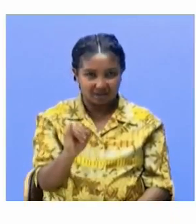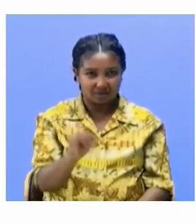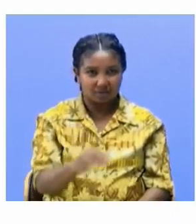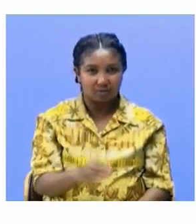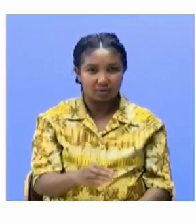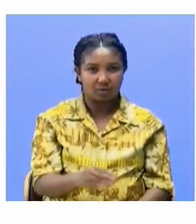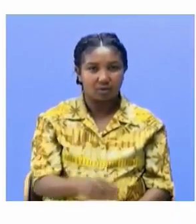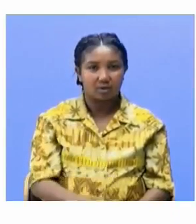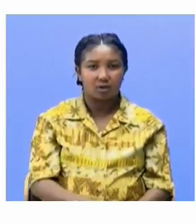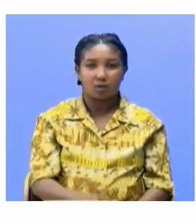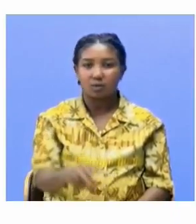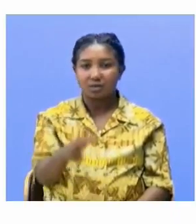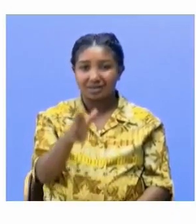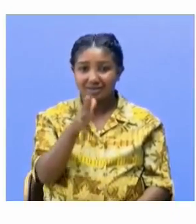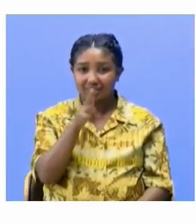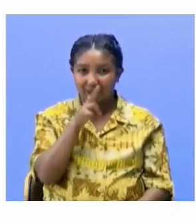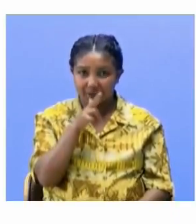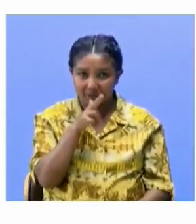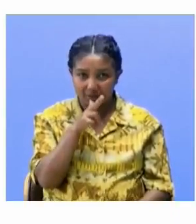dinner.